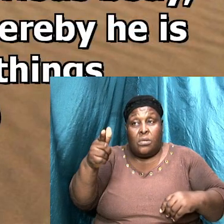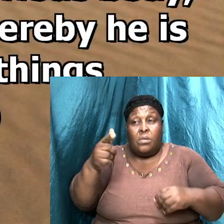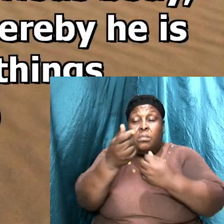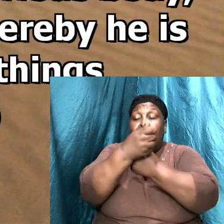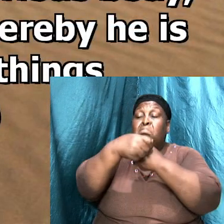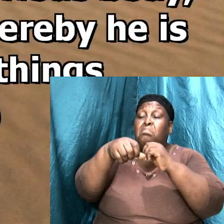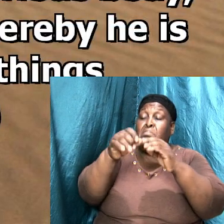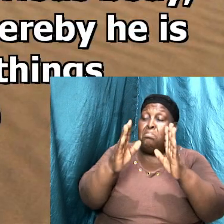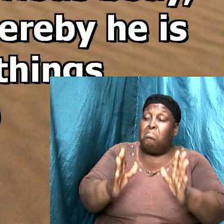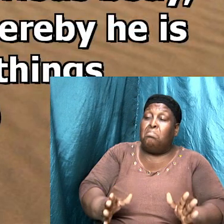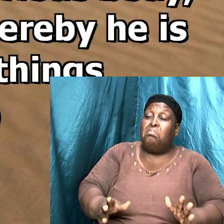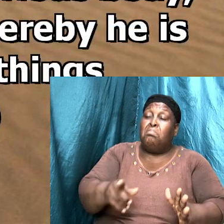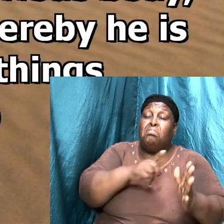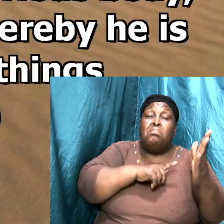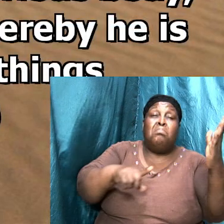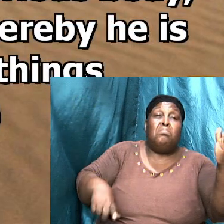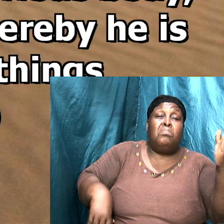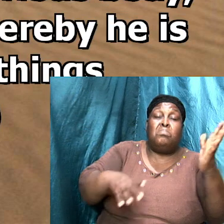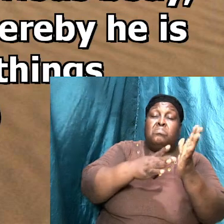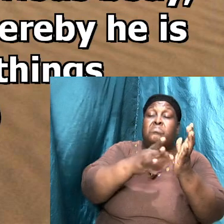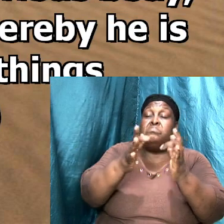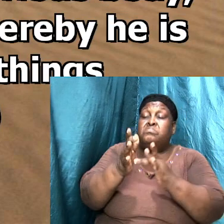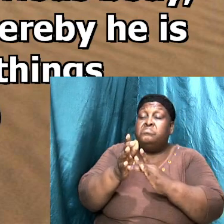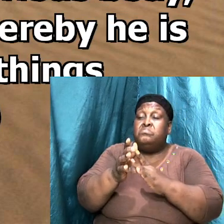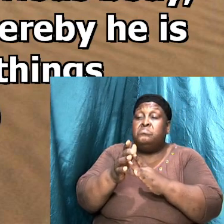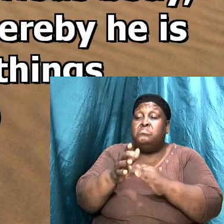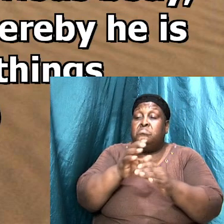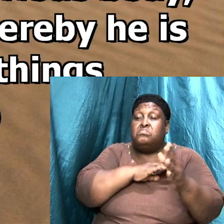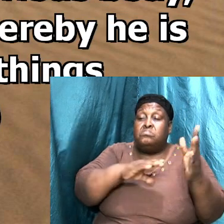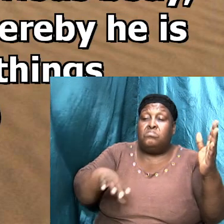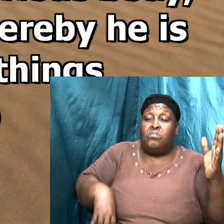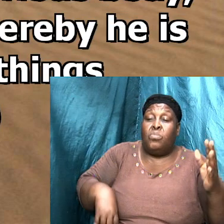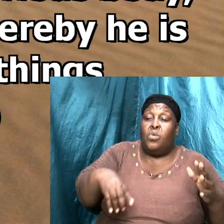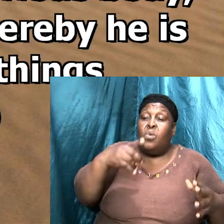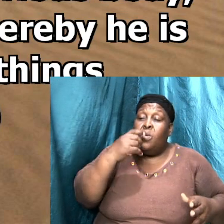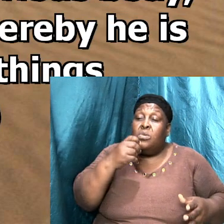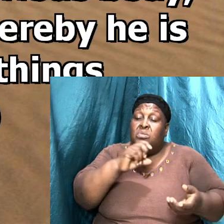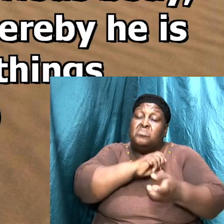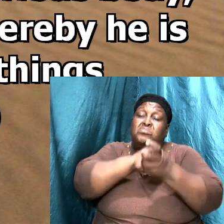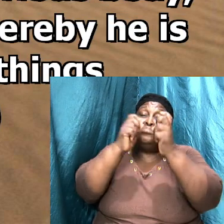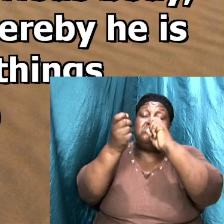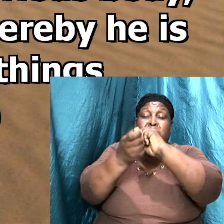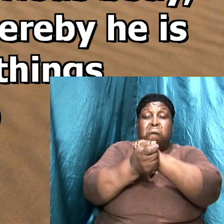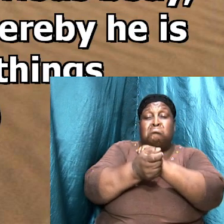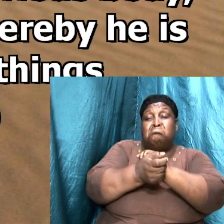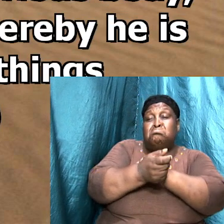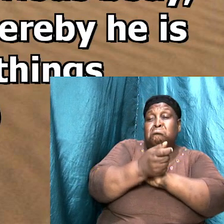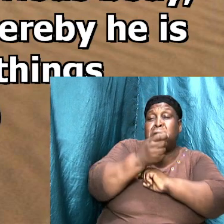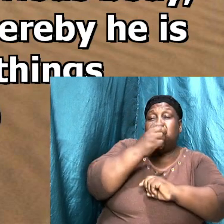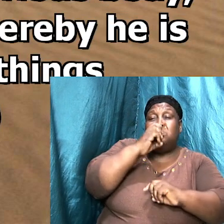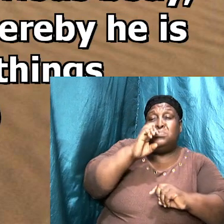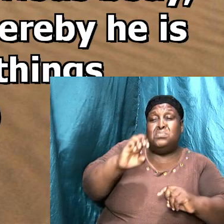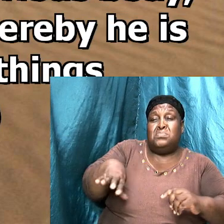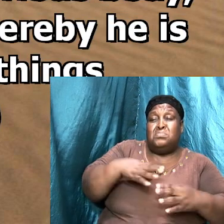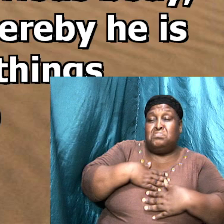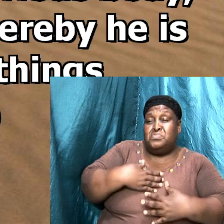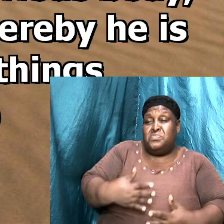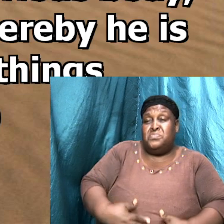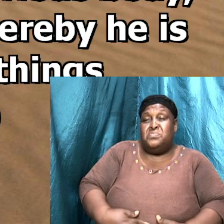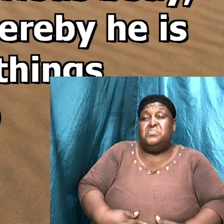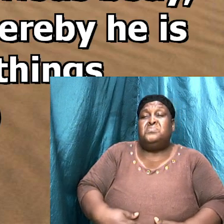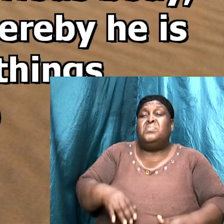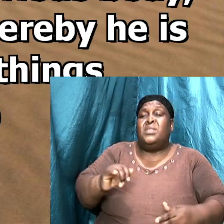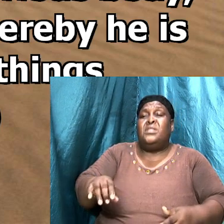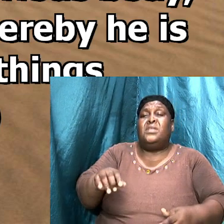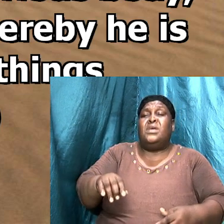of the lord jesus christ who shall what change our vile bodies that